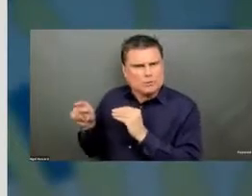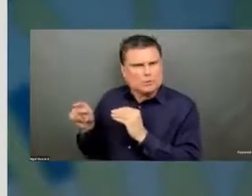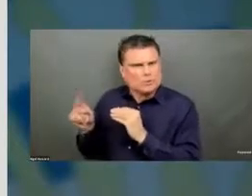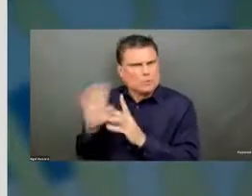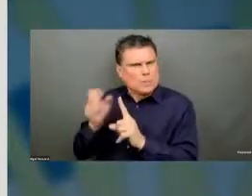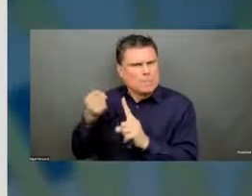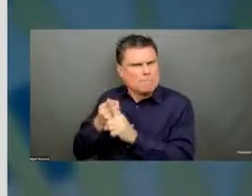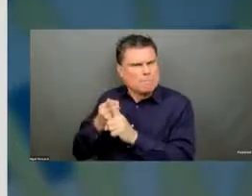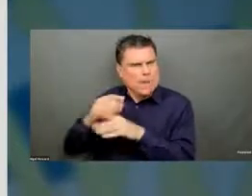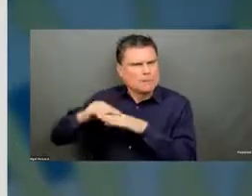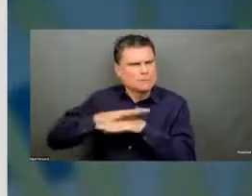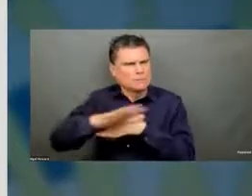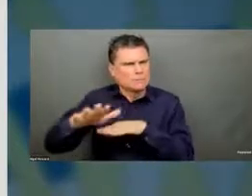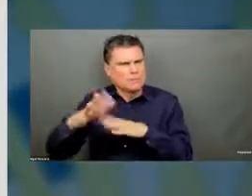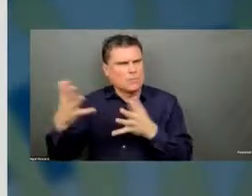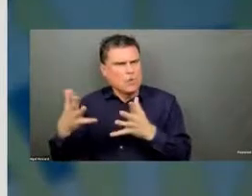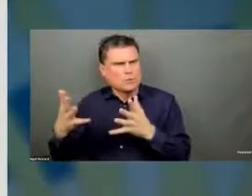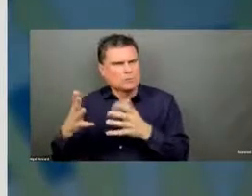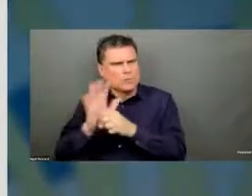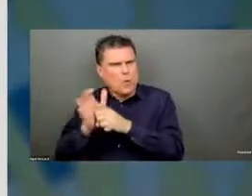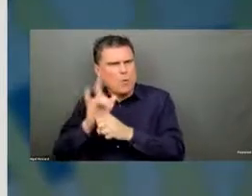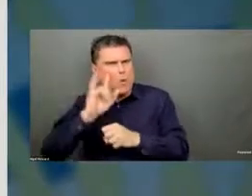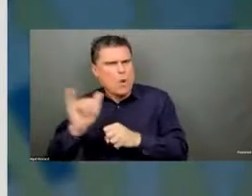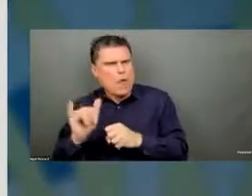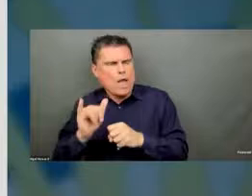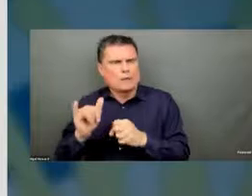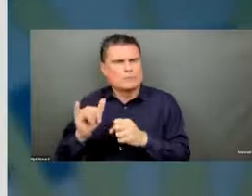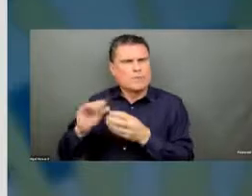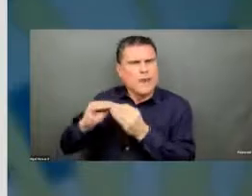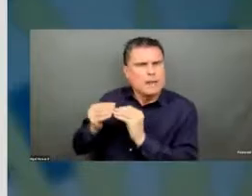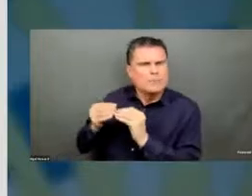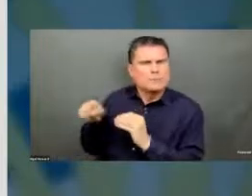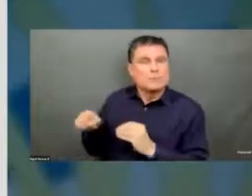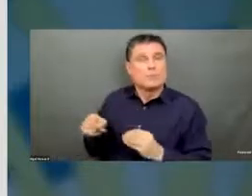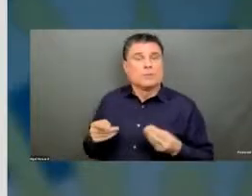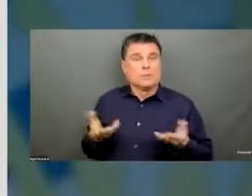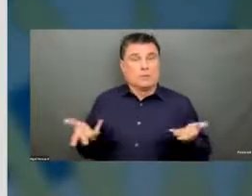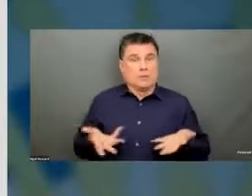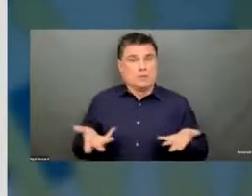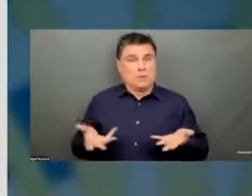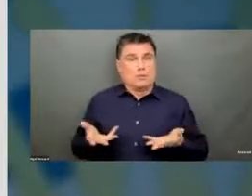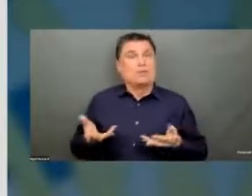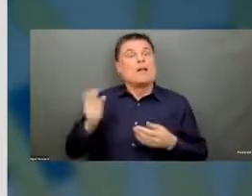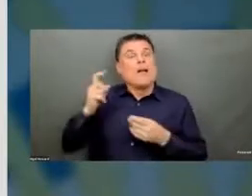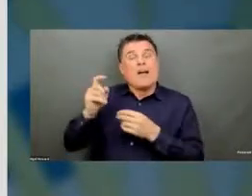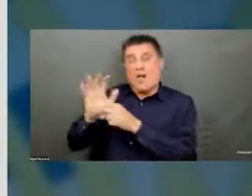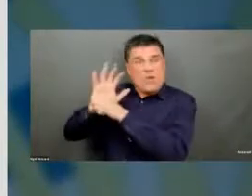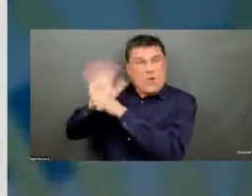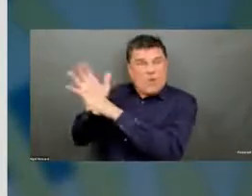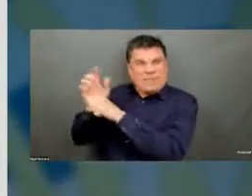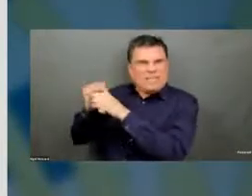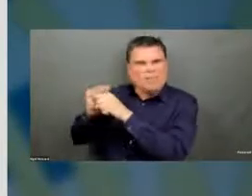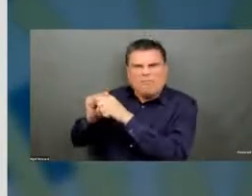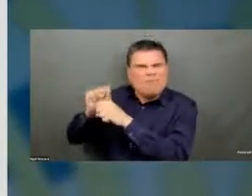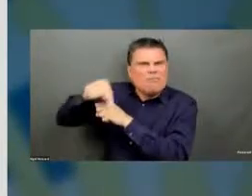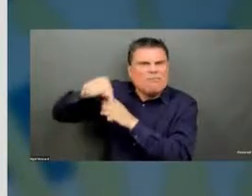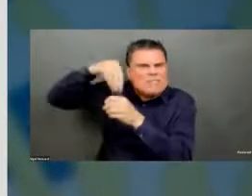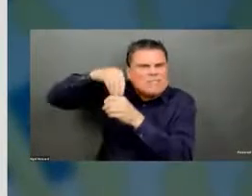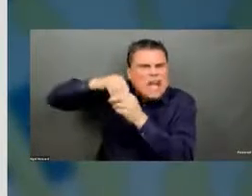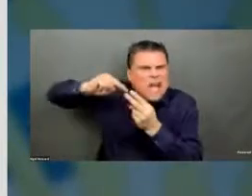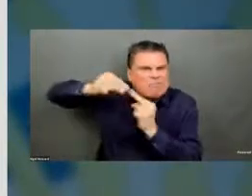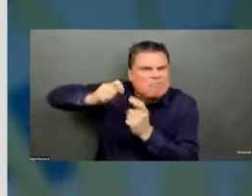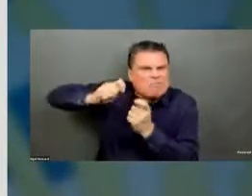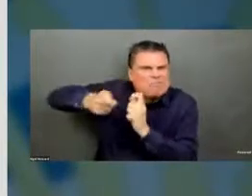the variants of concern. And we have been watching these carefully. This is just a schematic to show you that our surveillance and